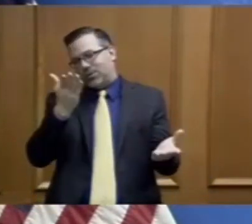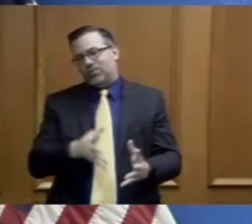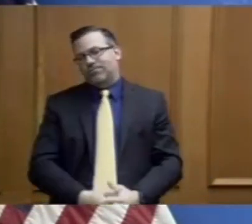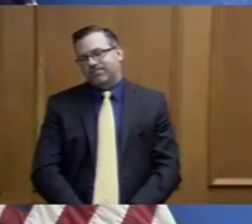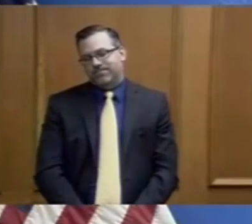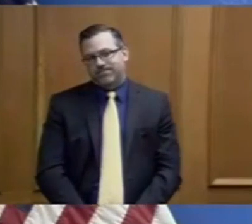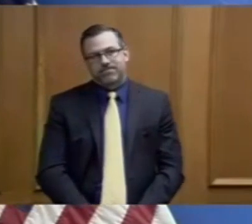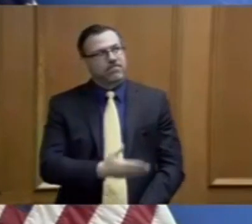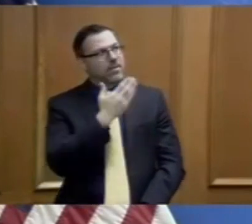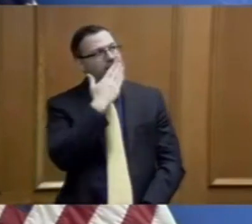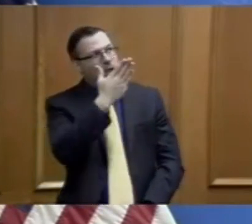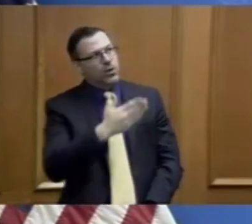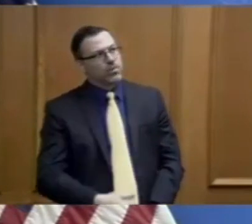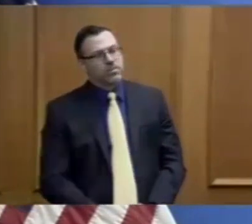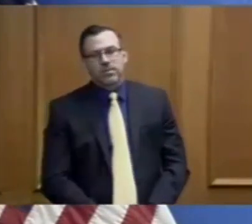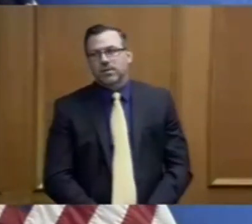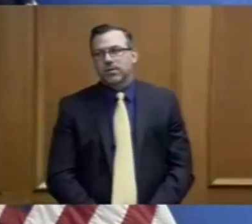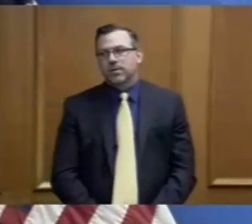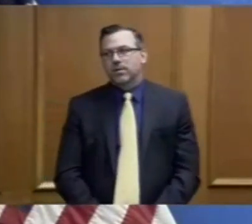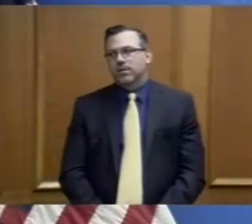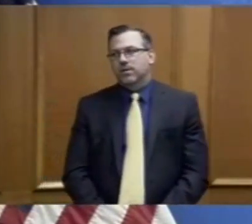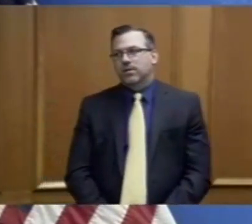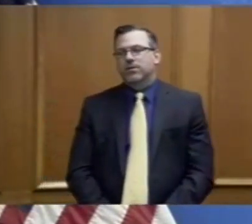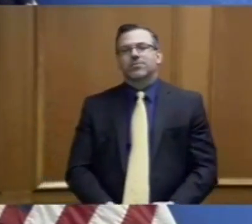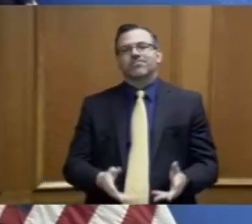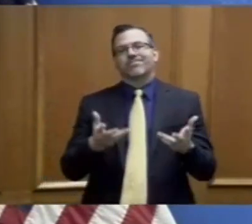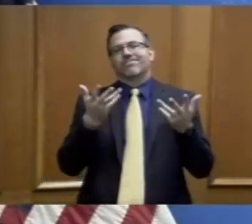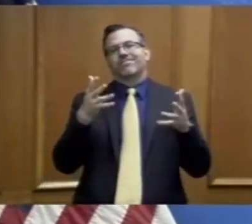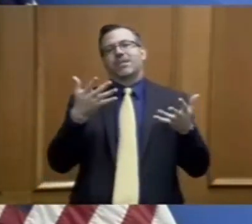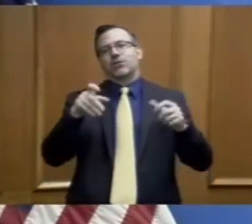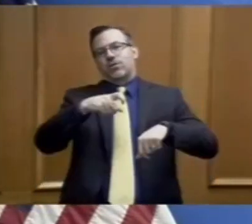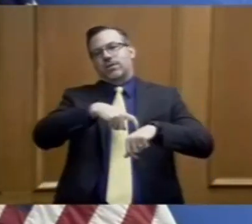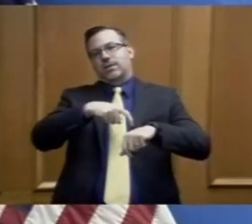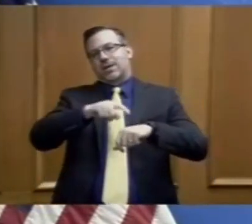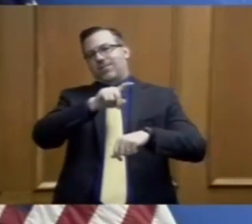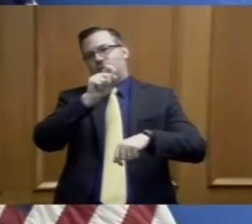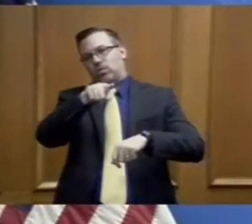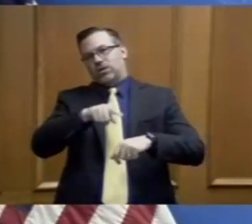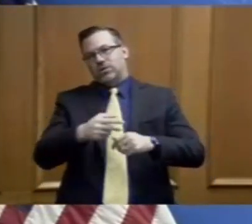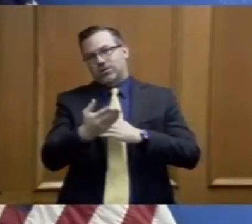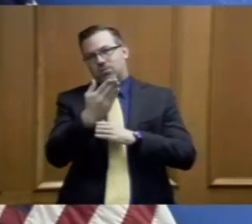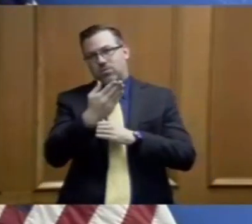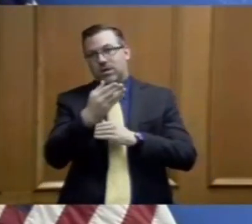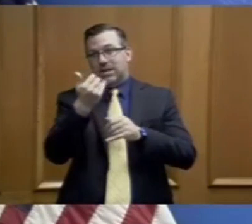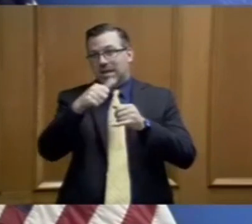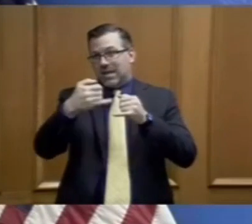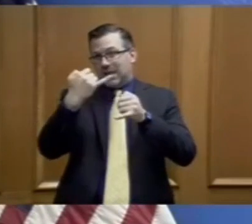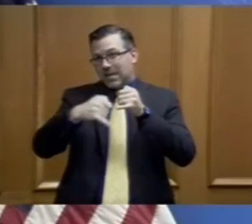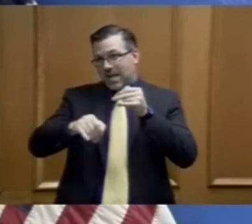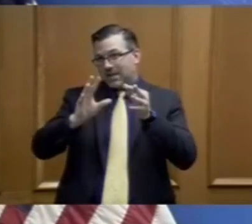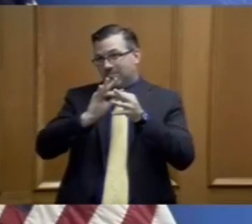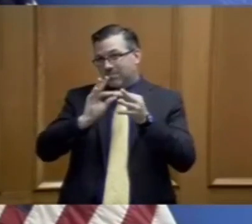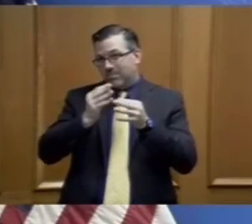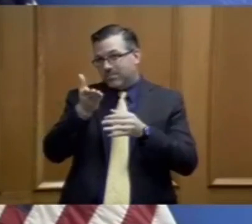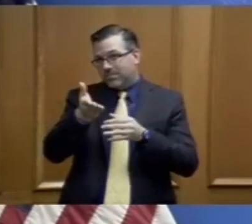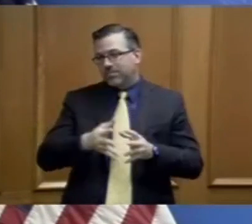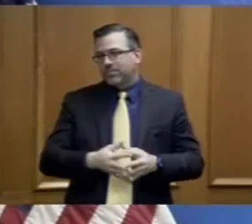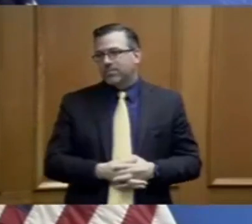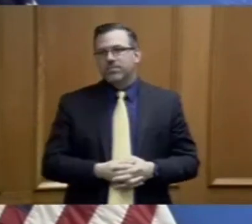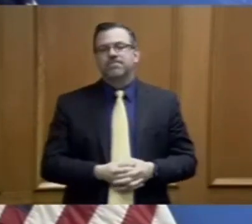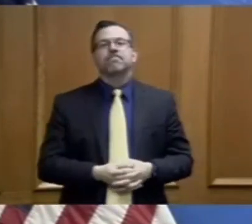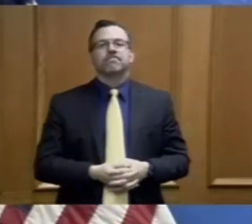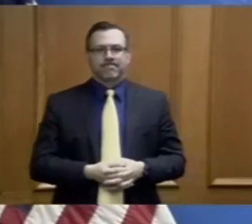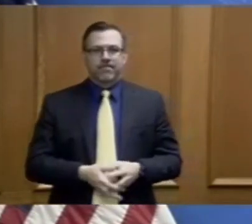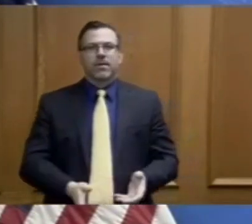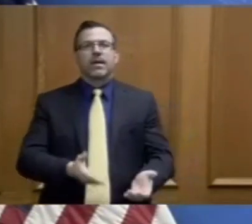Thank you. Yes, sir. That's all the time we have for questions this morning. Governor, if you would like to make a closing statement. Thank you very much.